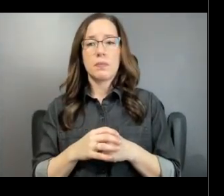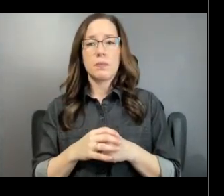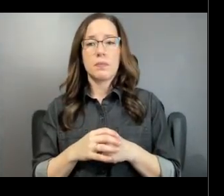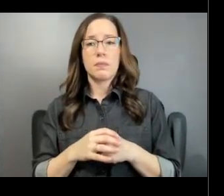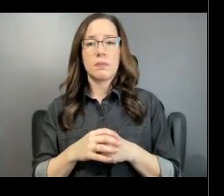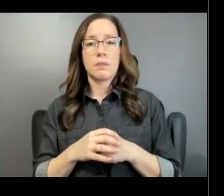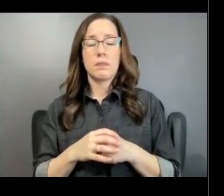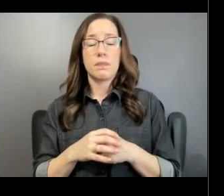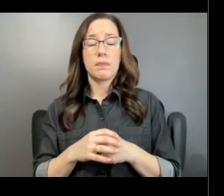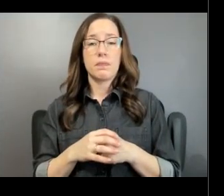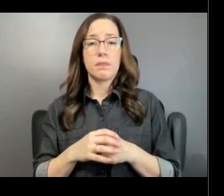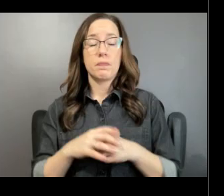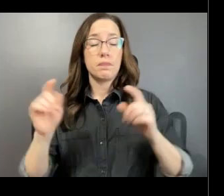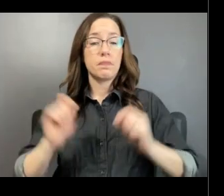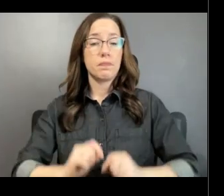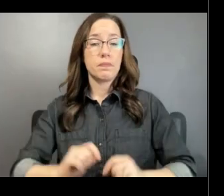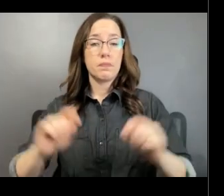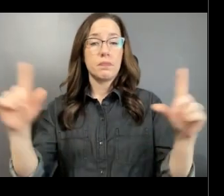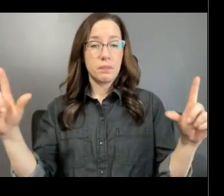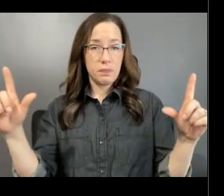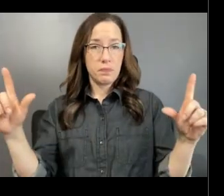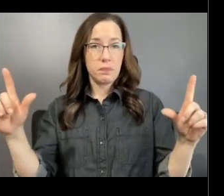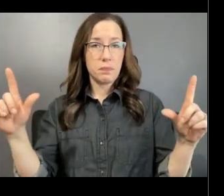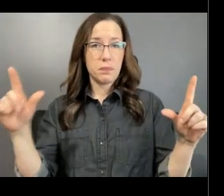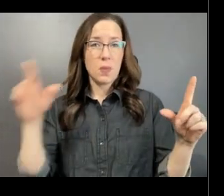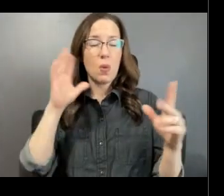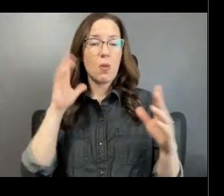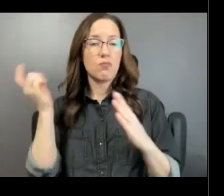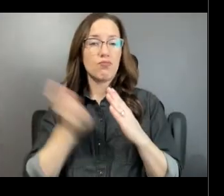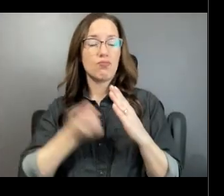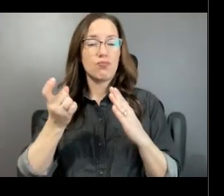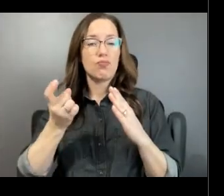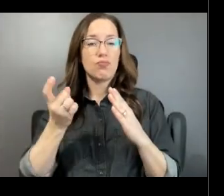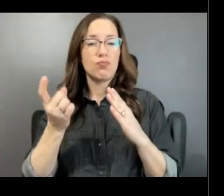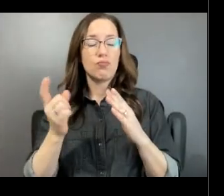When we launch the polls, they will automatically appear.